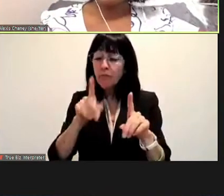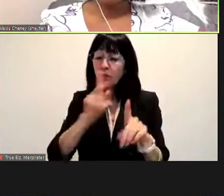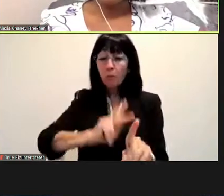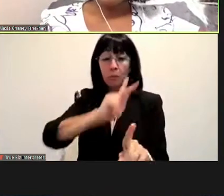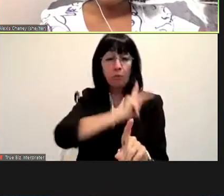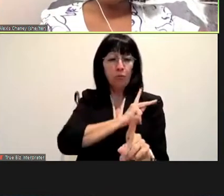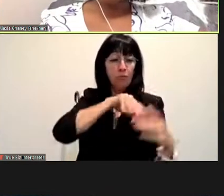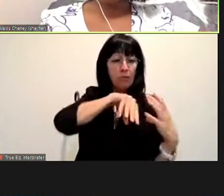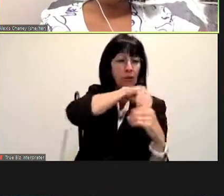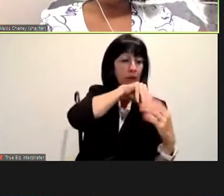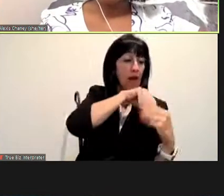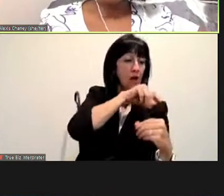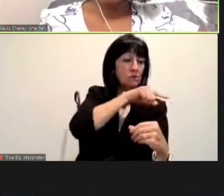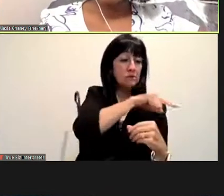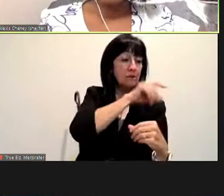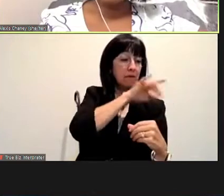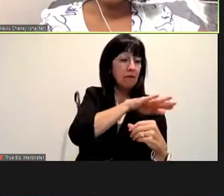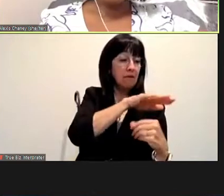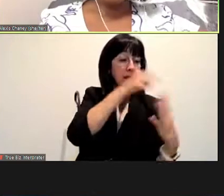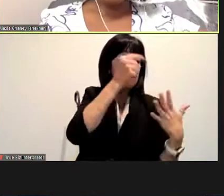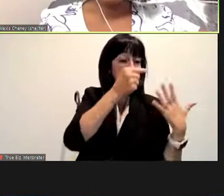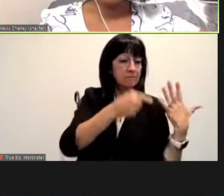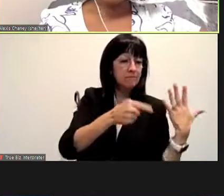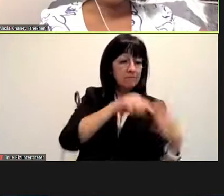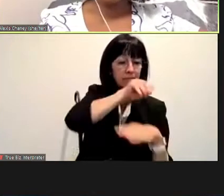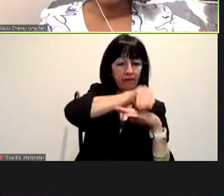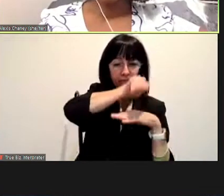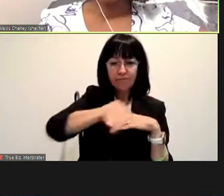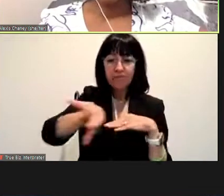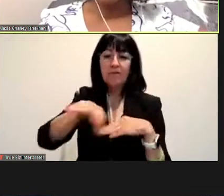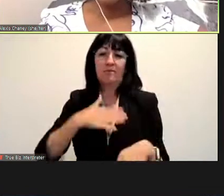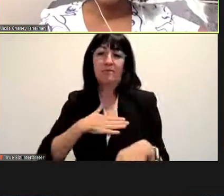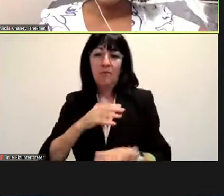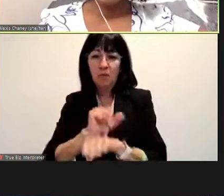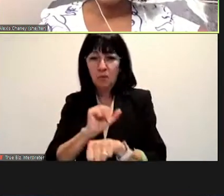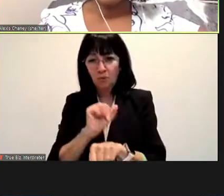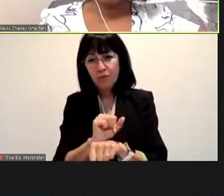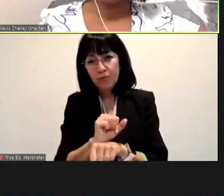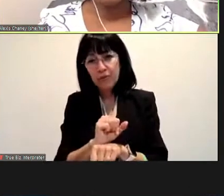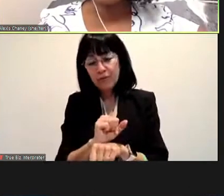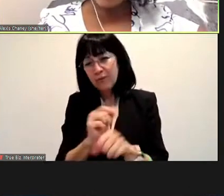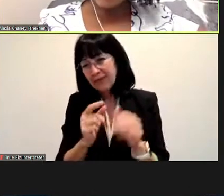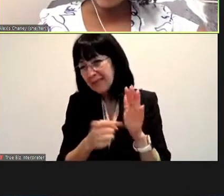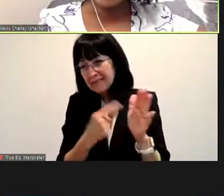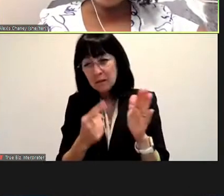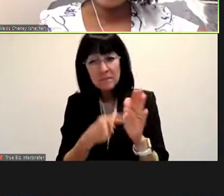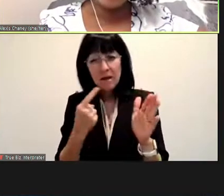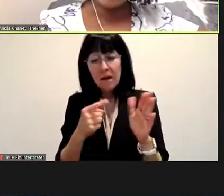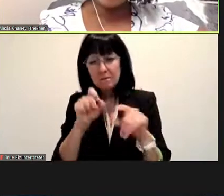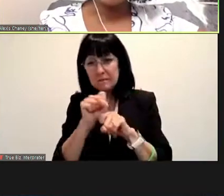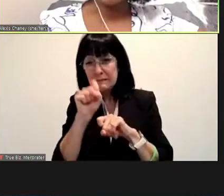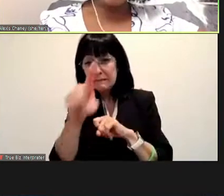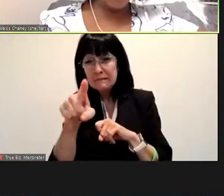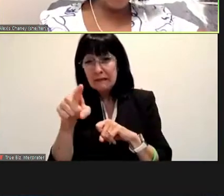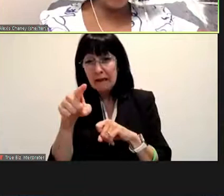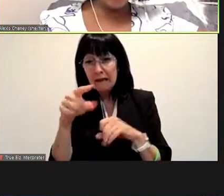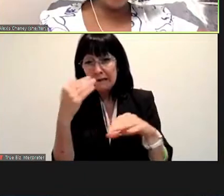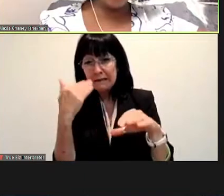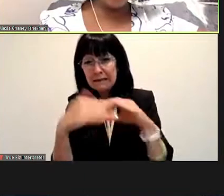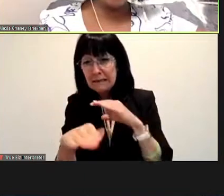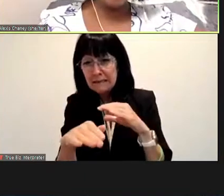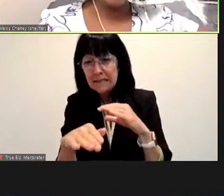inside, as opposed to, you know, because you can't always send that in an email necessarily, nor should